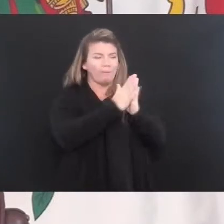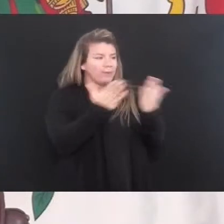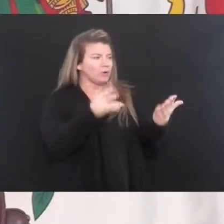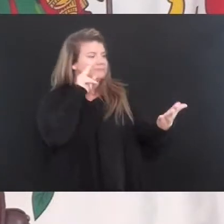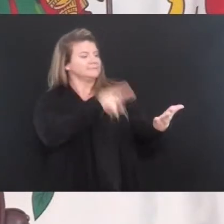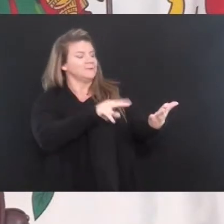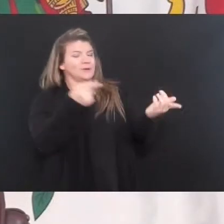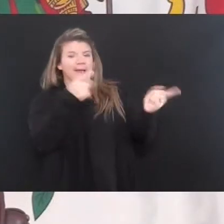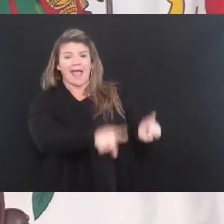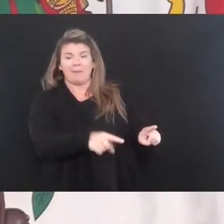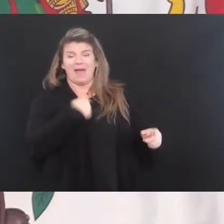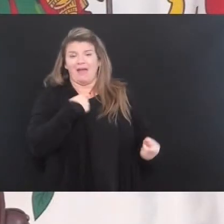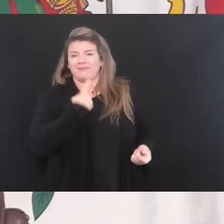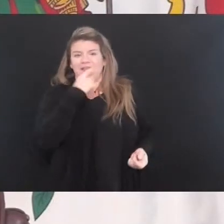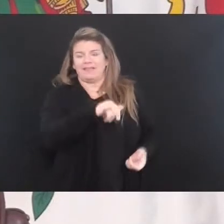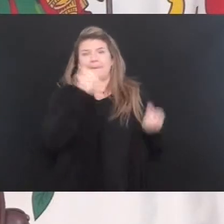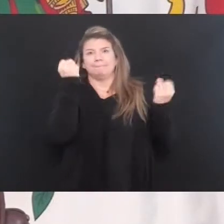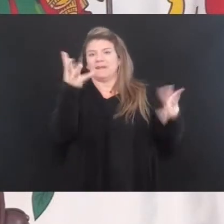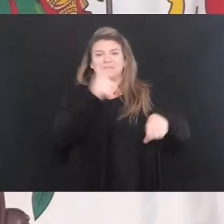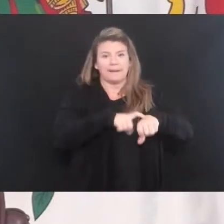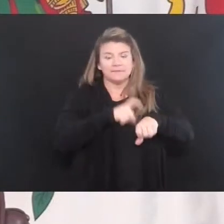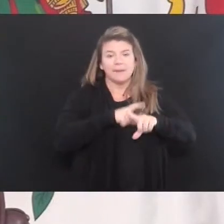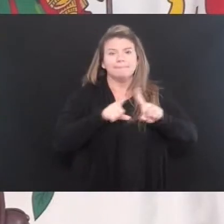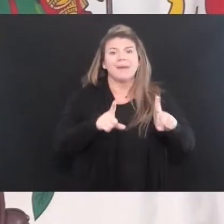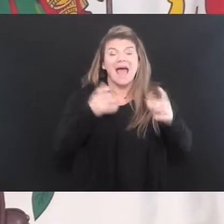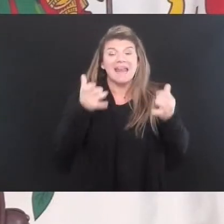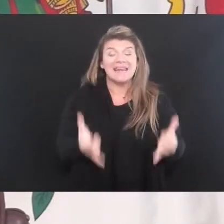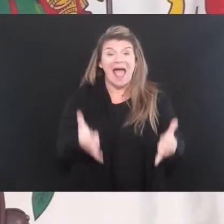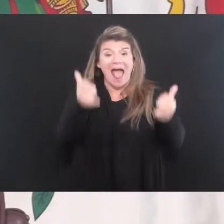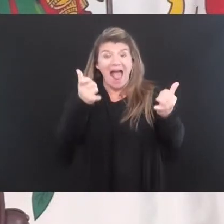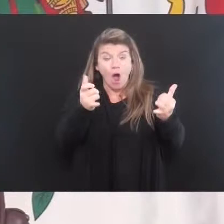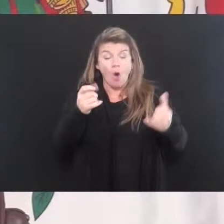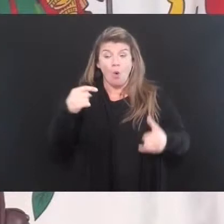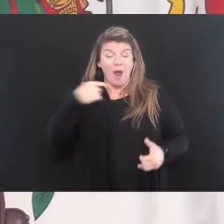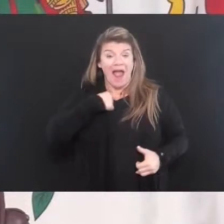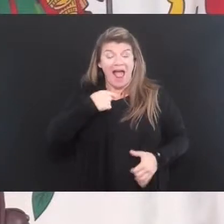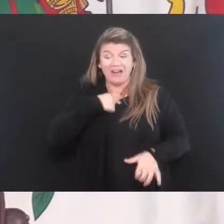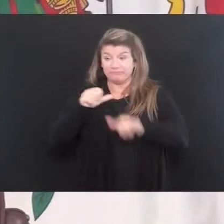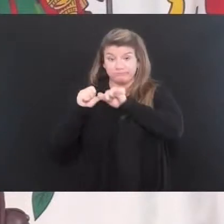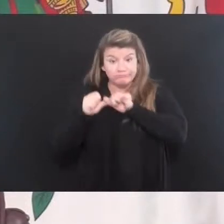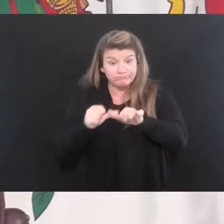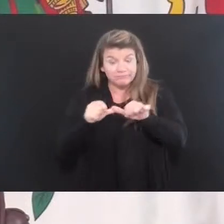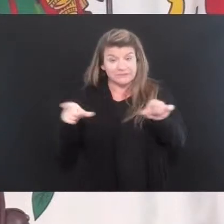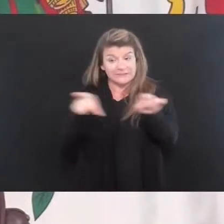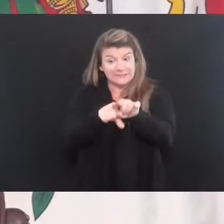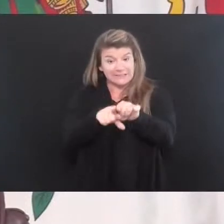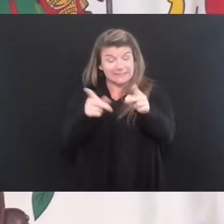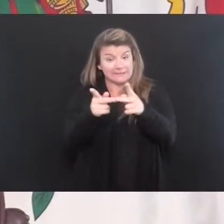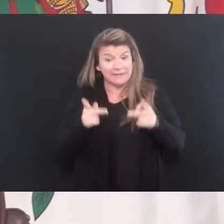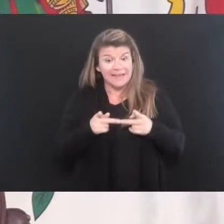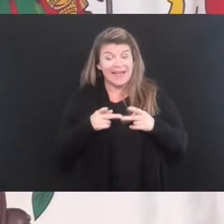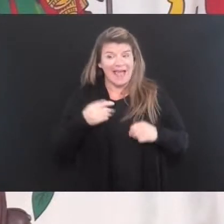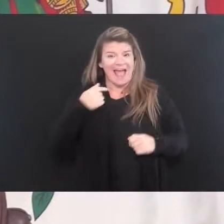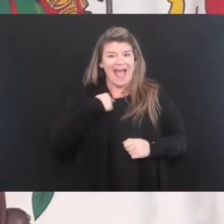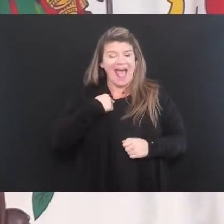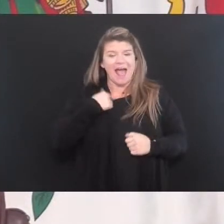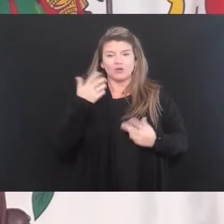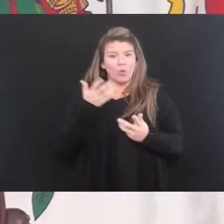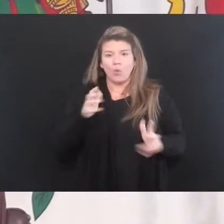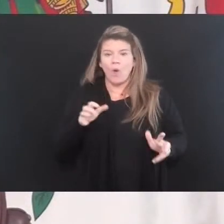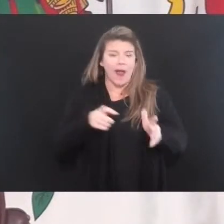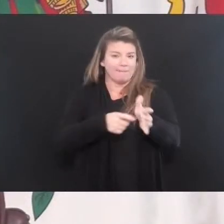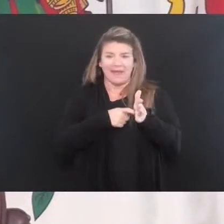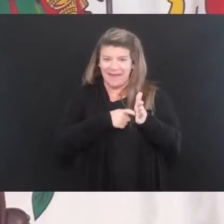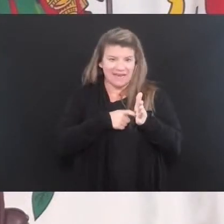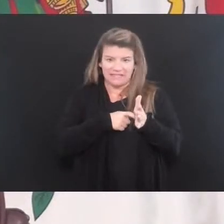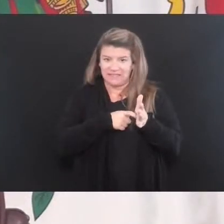that 15,000 times. But right now, and where I have been steadfast is I have been steadfast in the no mandates,